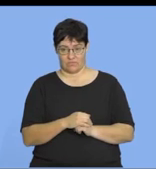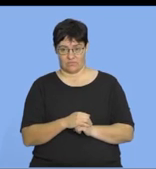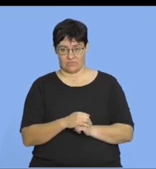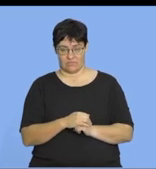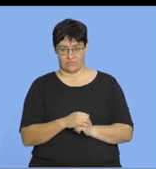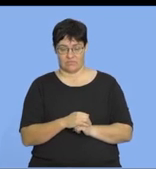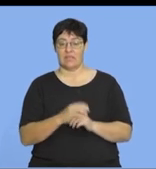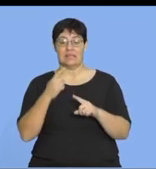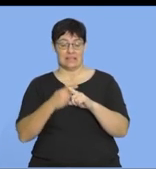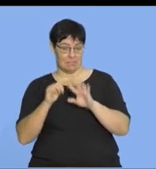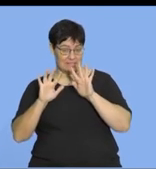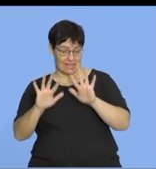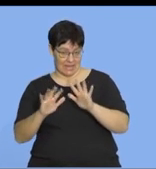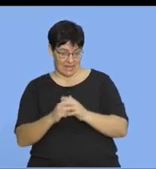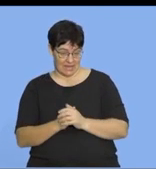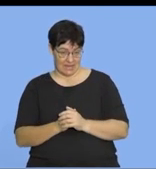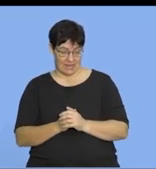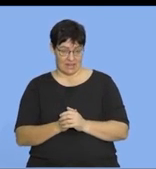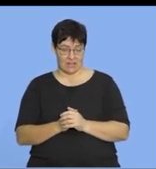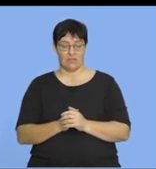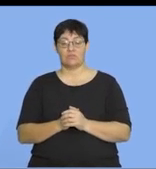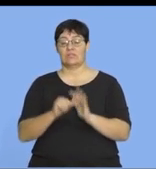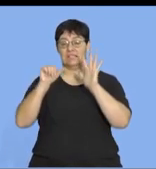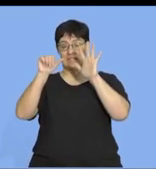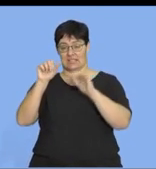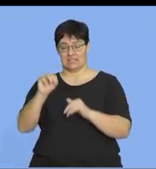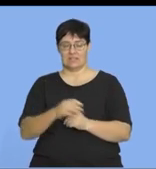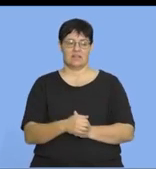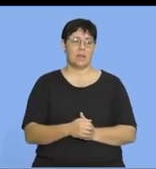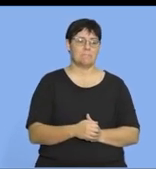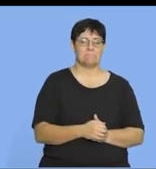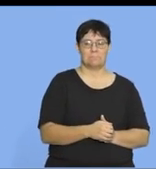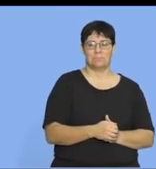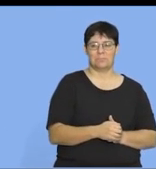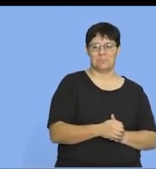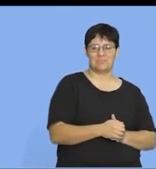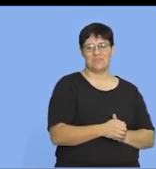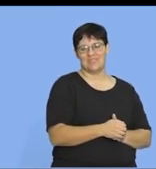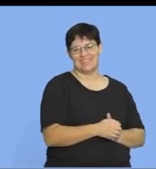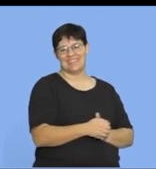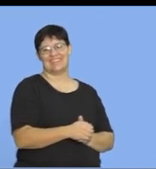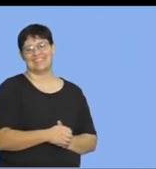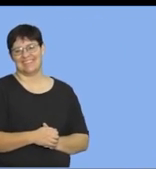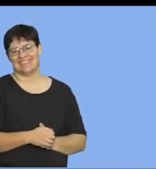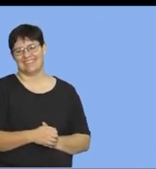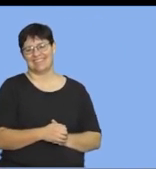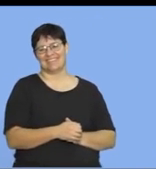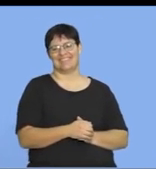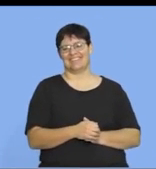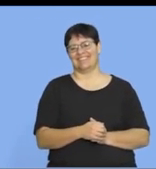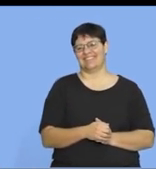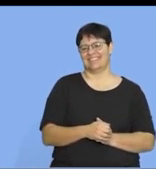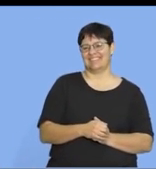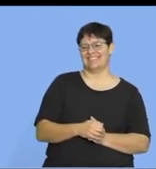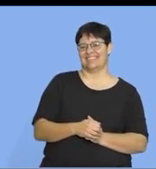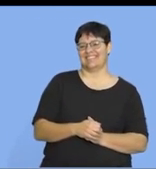Let's try, times 10 to the 6 meters. Yes, we do need to do, because that was pathetic.